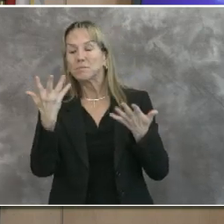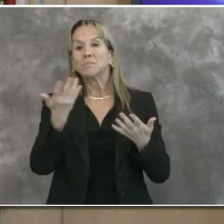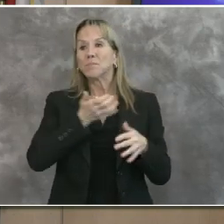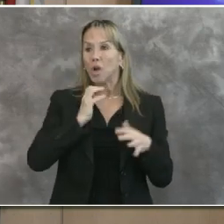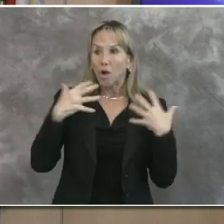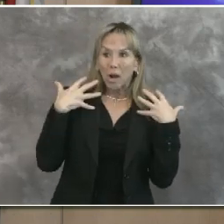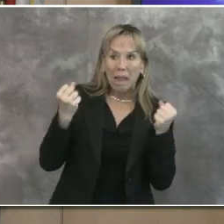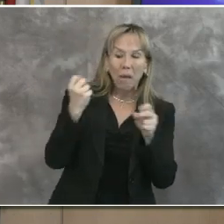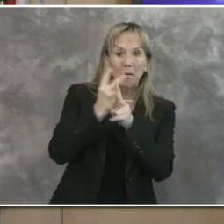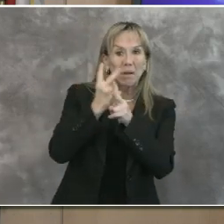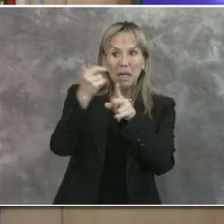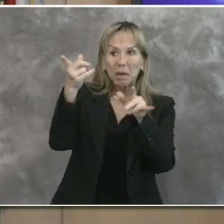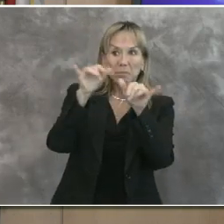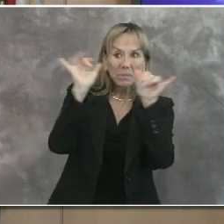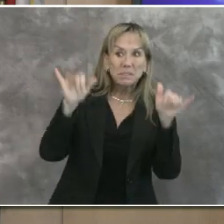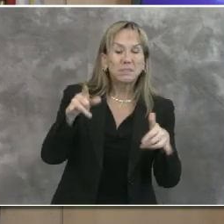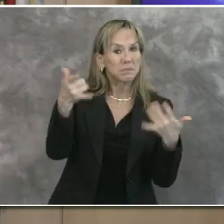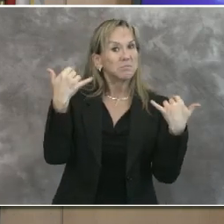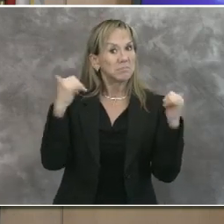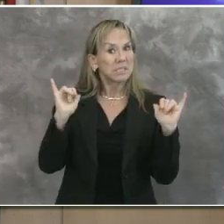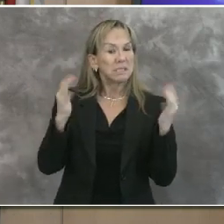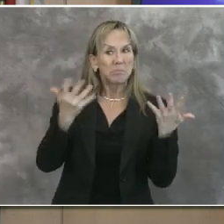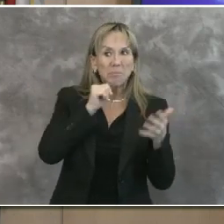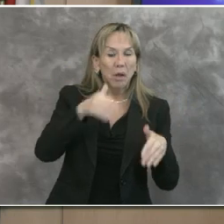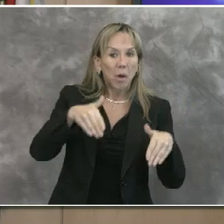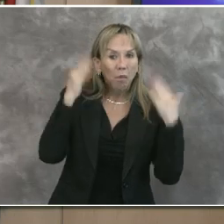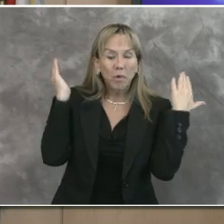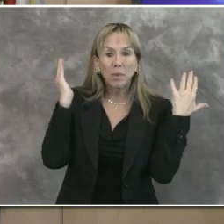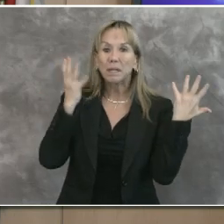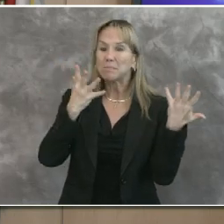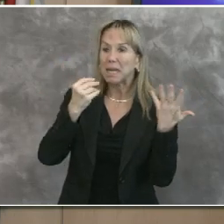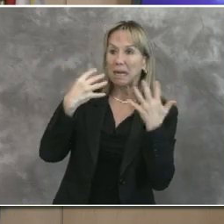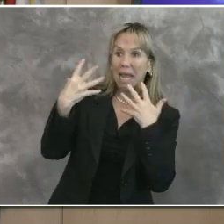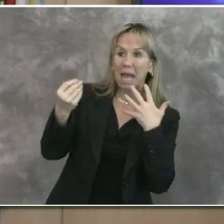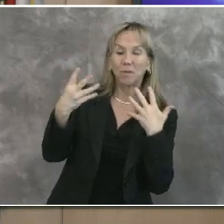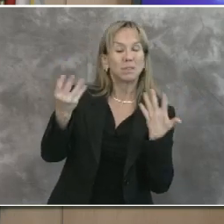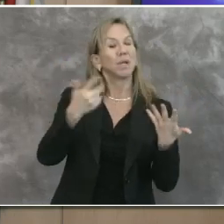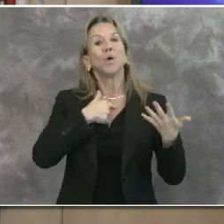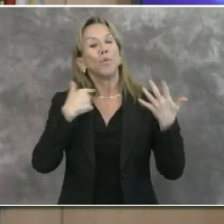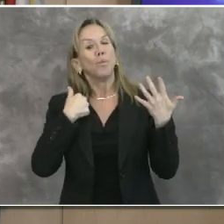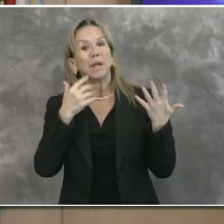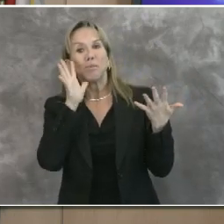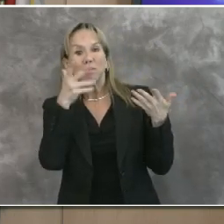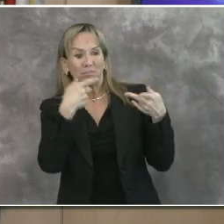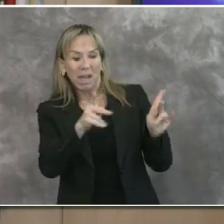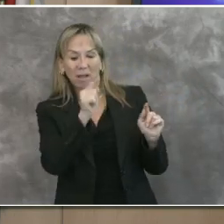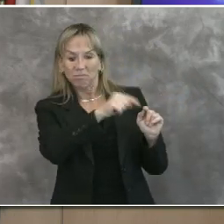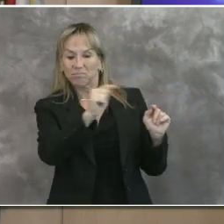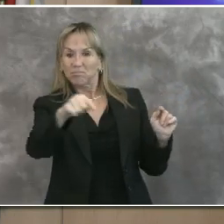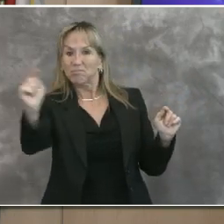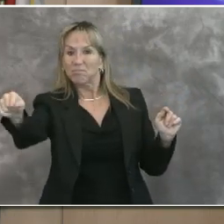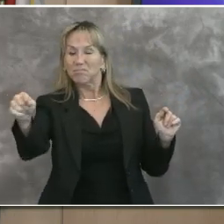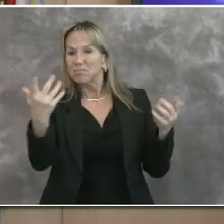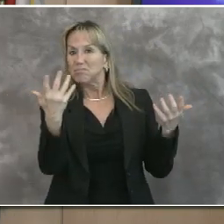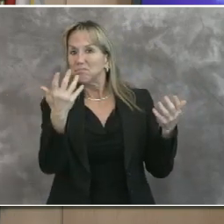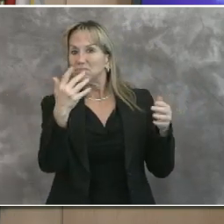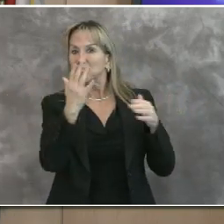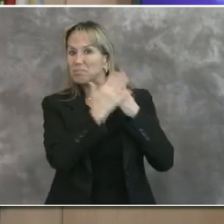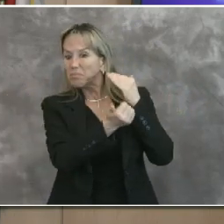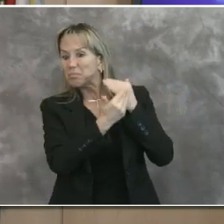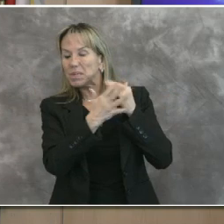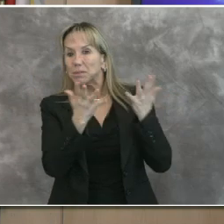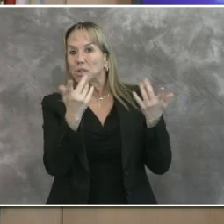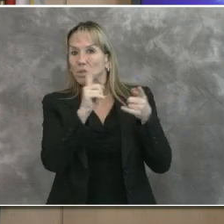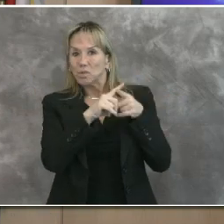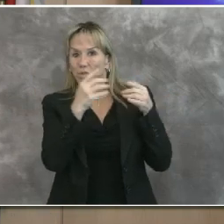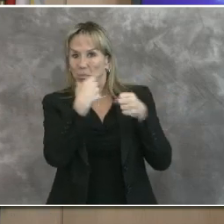outside is essential, we allowed our coastal cities at their time and choosing when they are ready to provide the option to allow people to